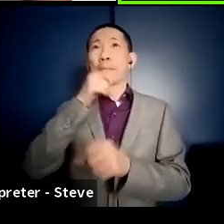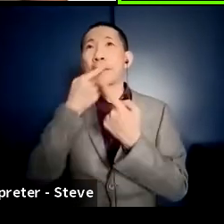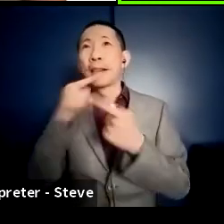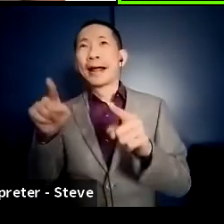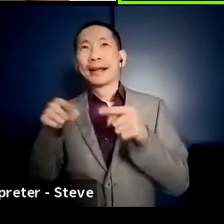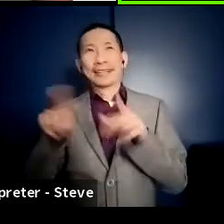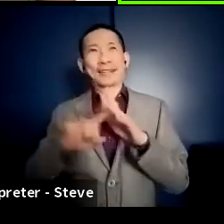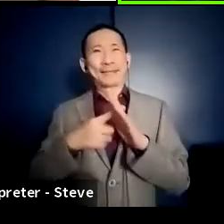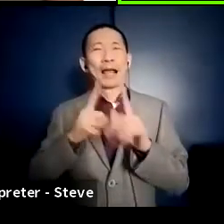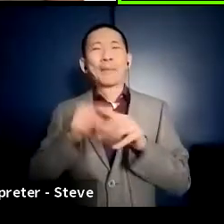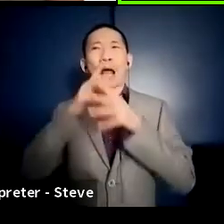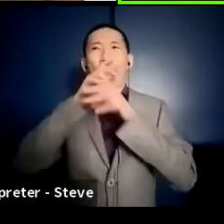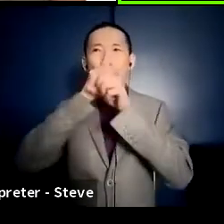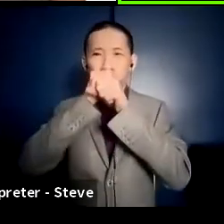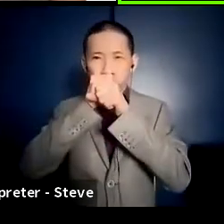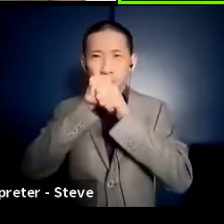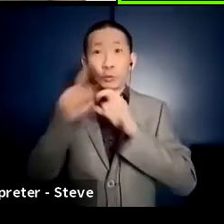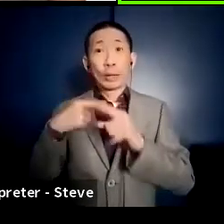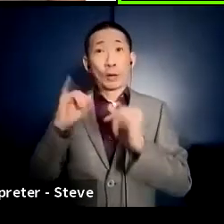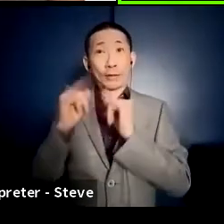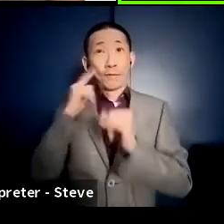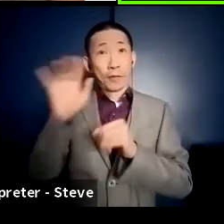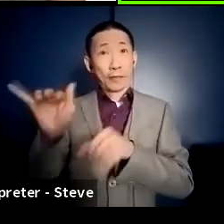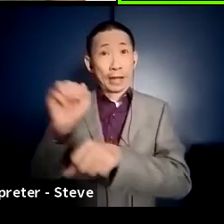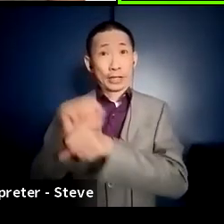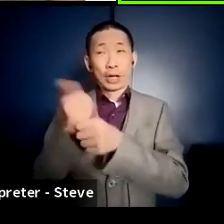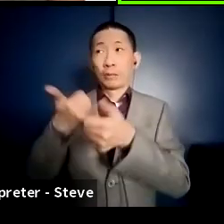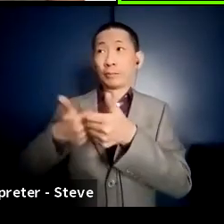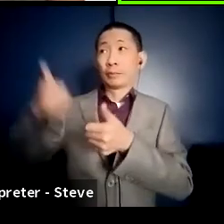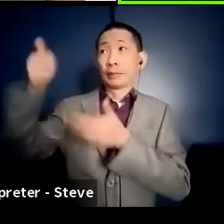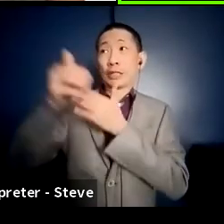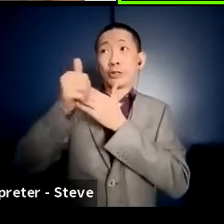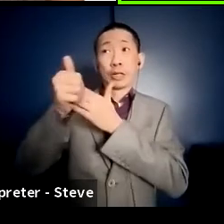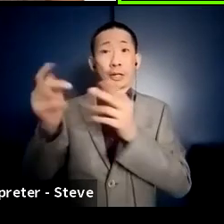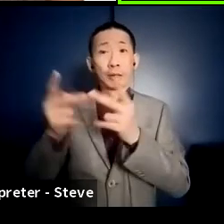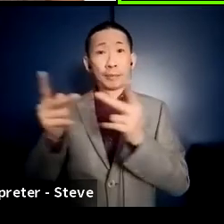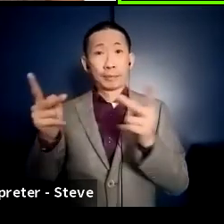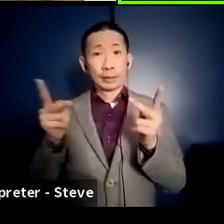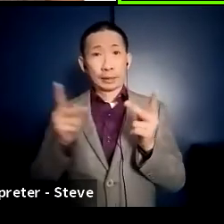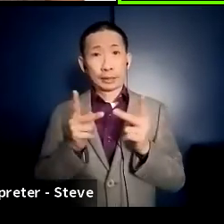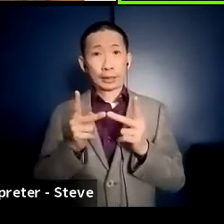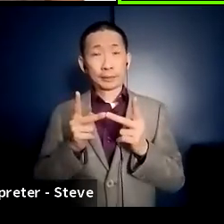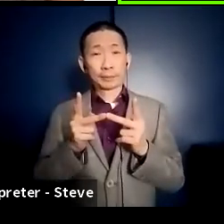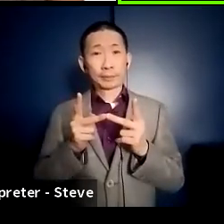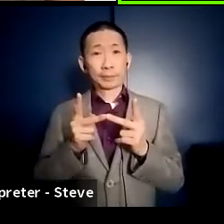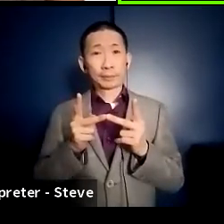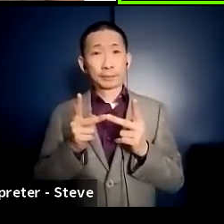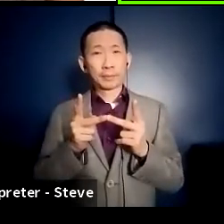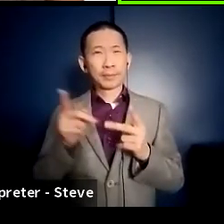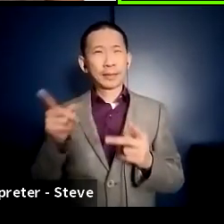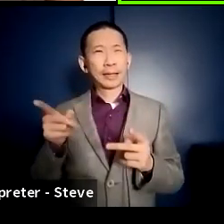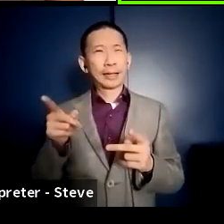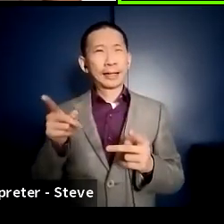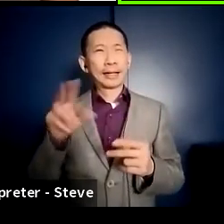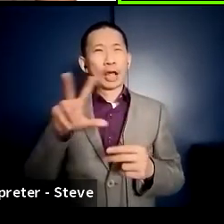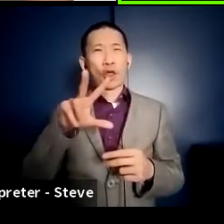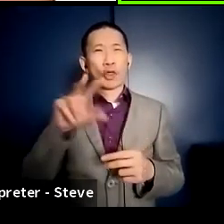beginning. When I was interviewing for that senior leadership position at a